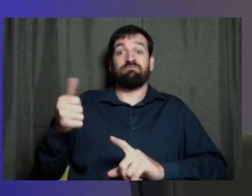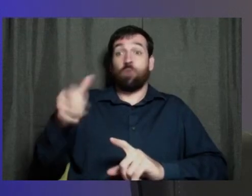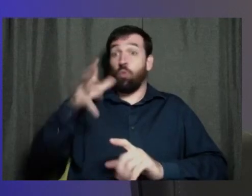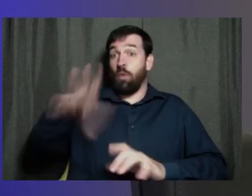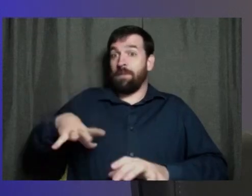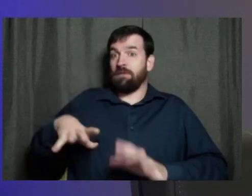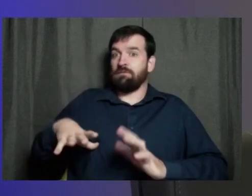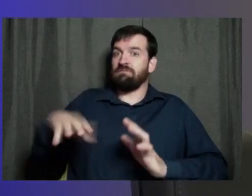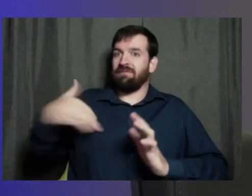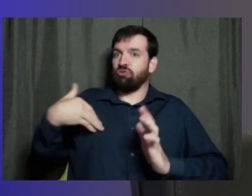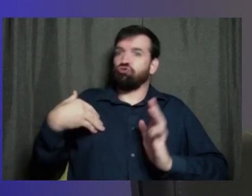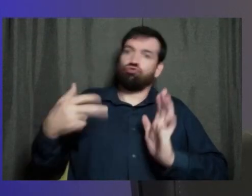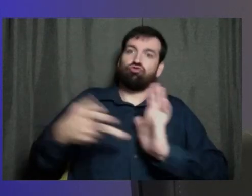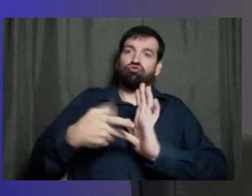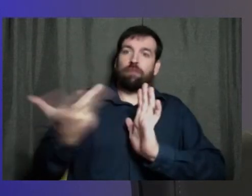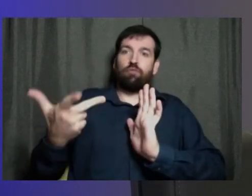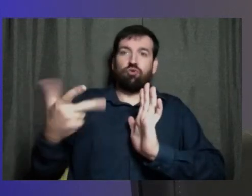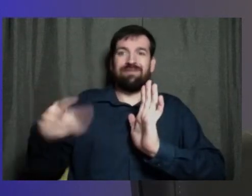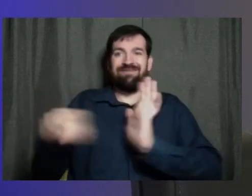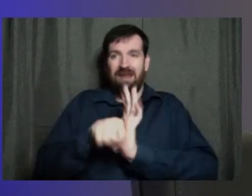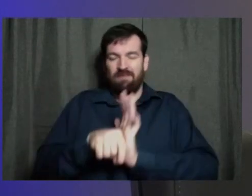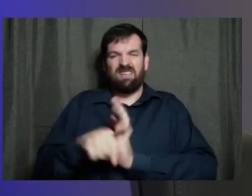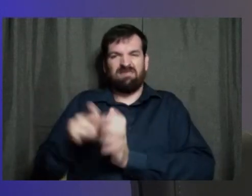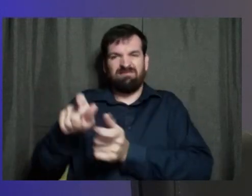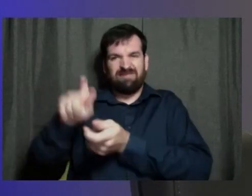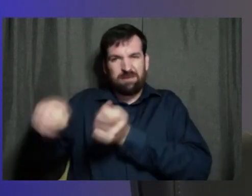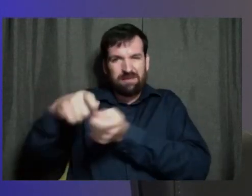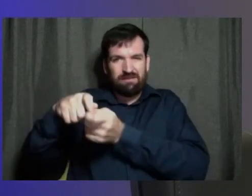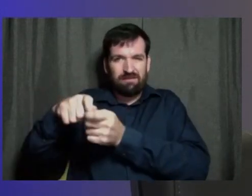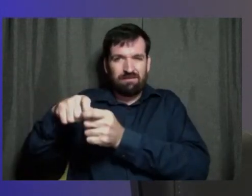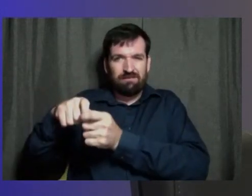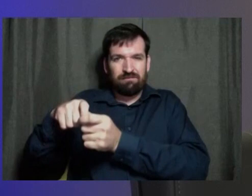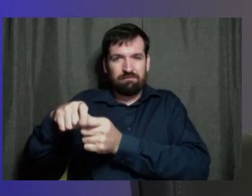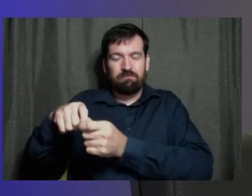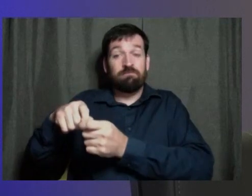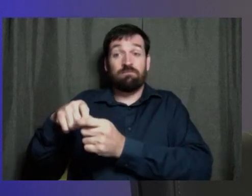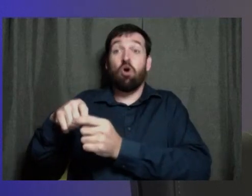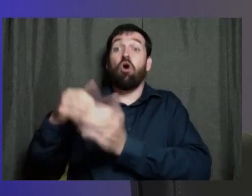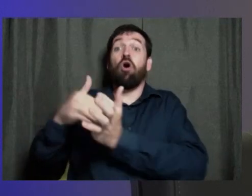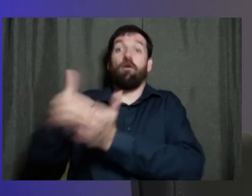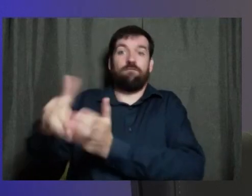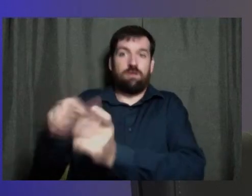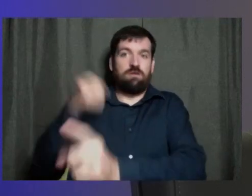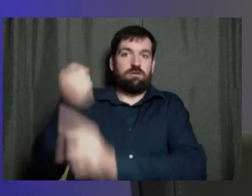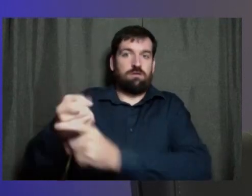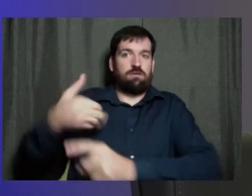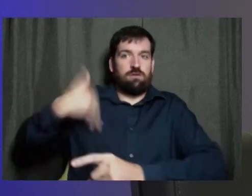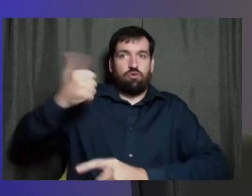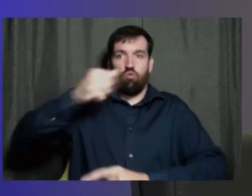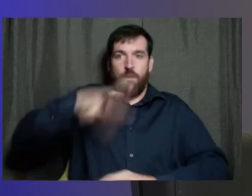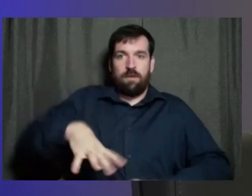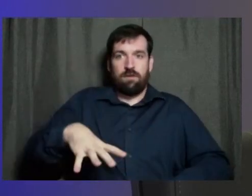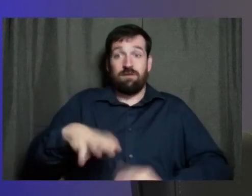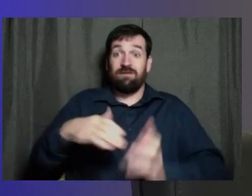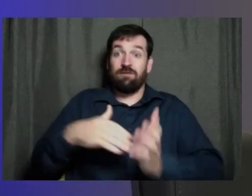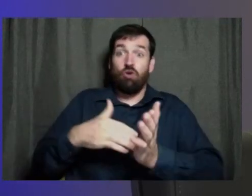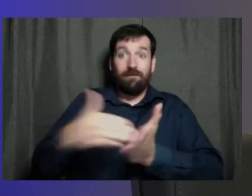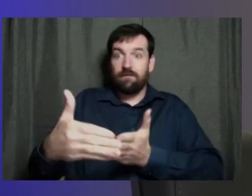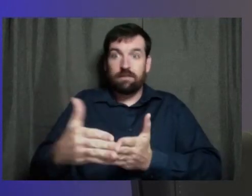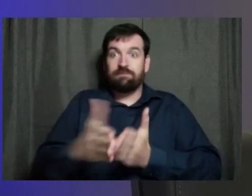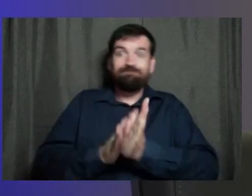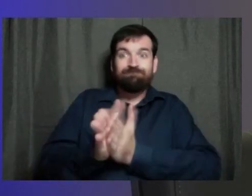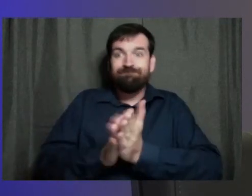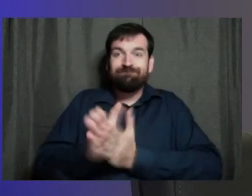breast cancer. This is a subtype of breast cancer that often affects younger women. They're very often in the prime of their life, in their 20s